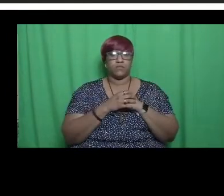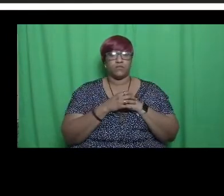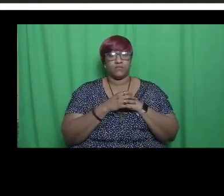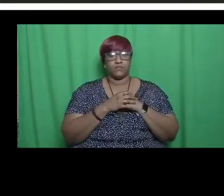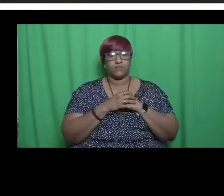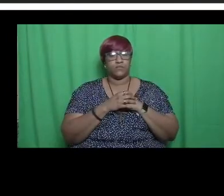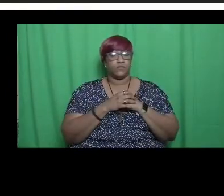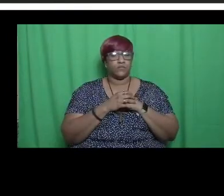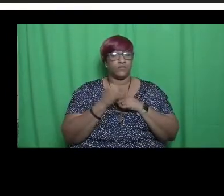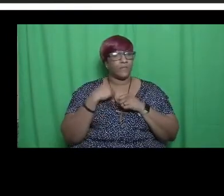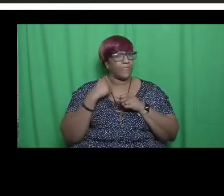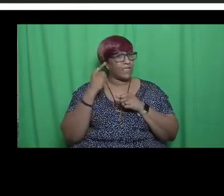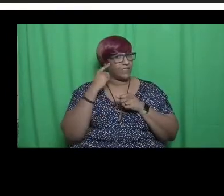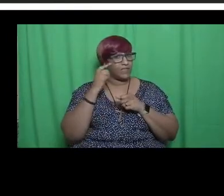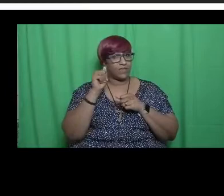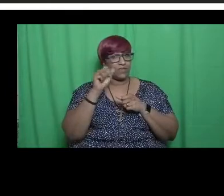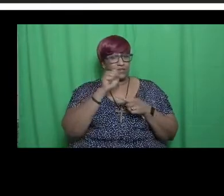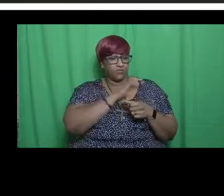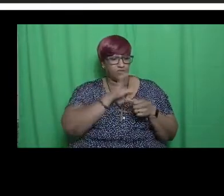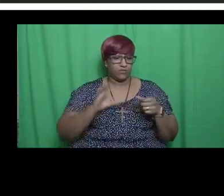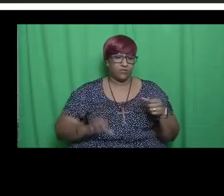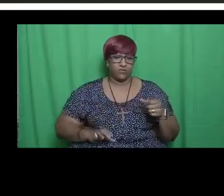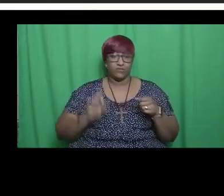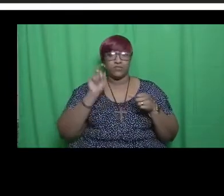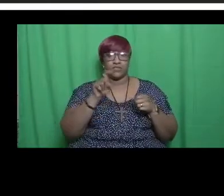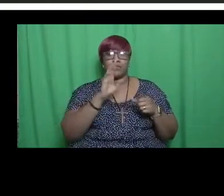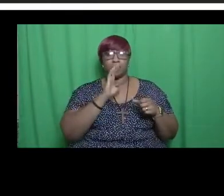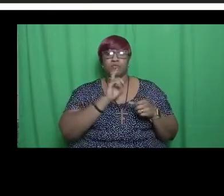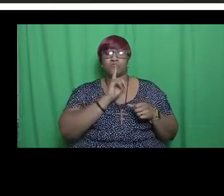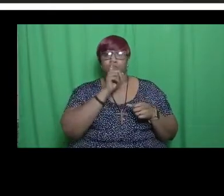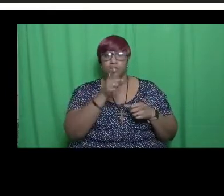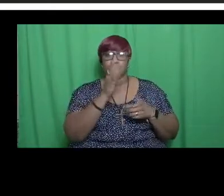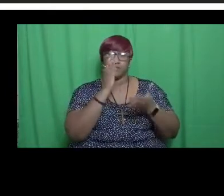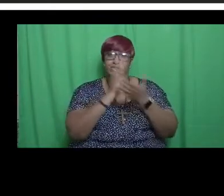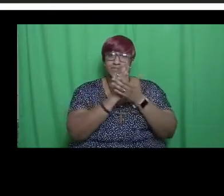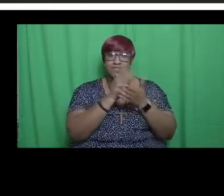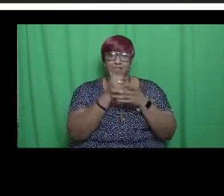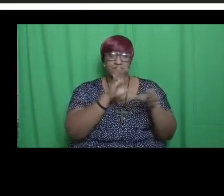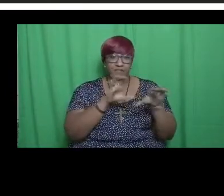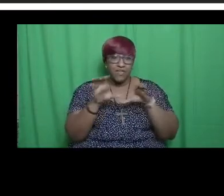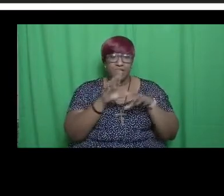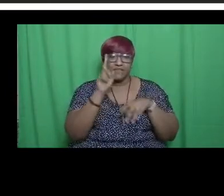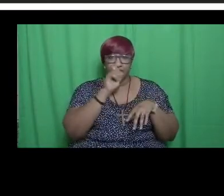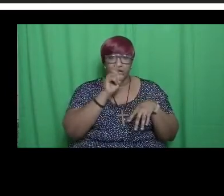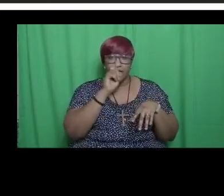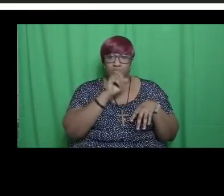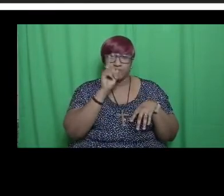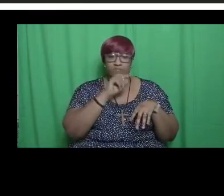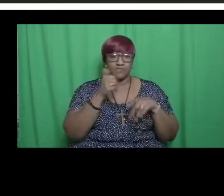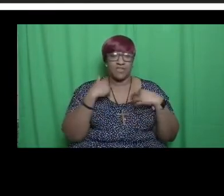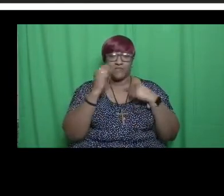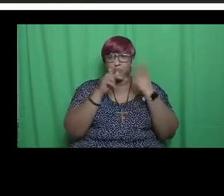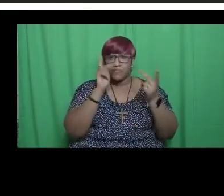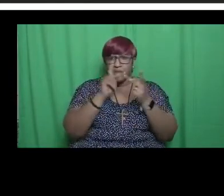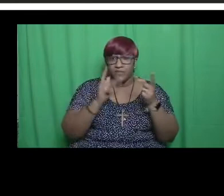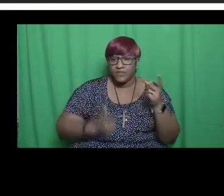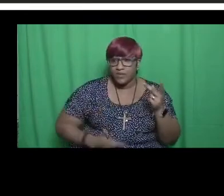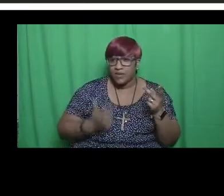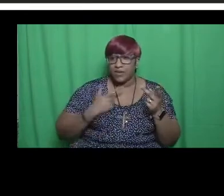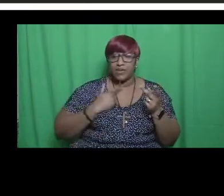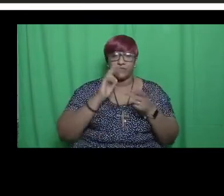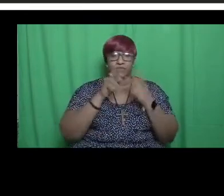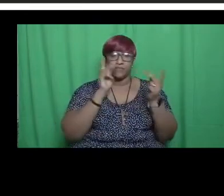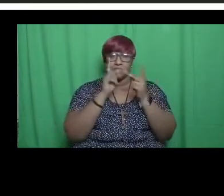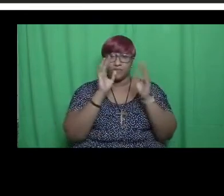And I think as Christians, we need to be authentic. Stop pretending that we've had these perfect little lives with perfect